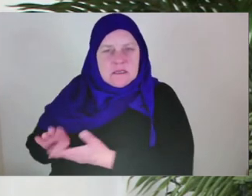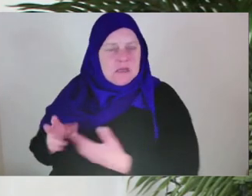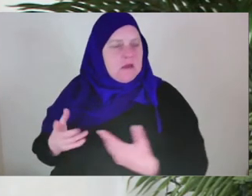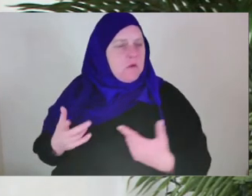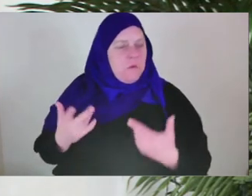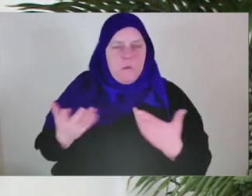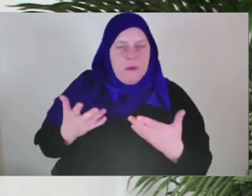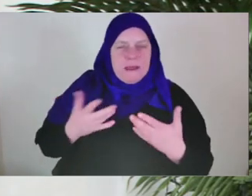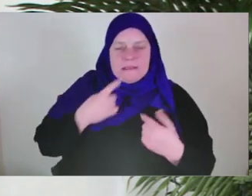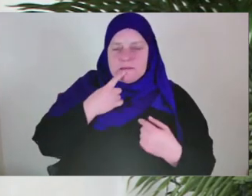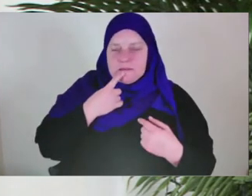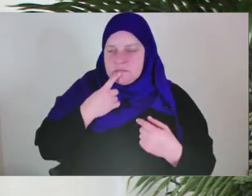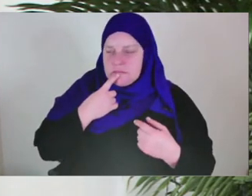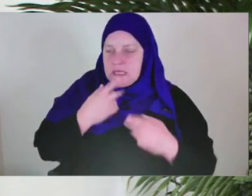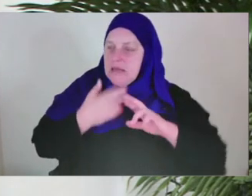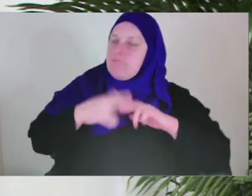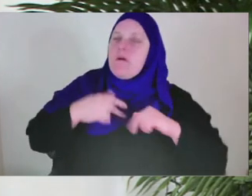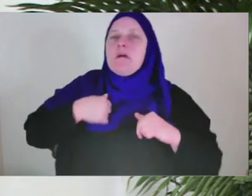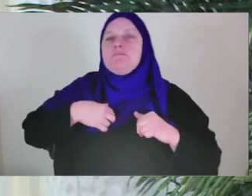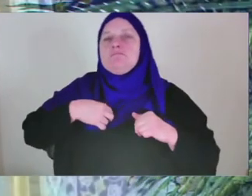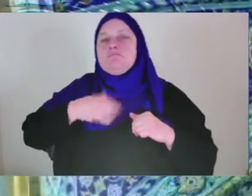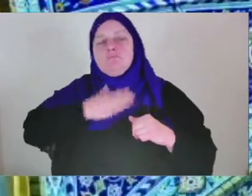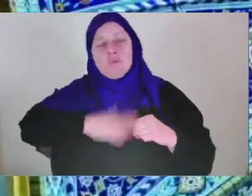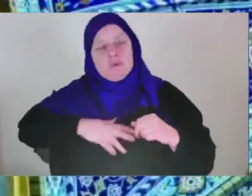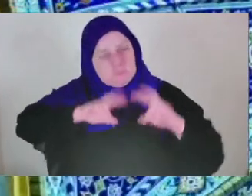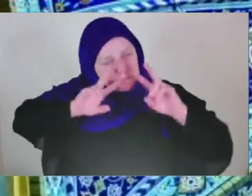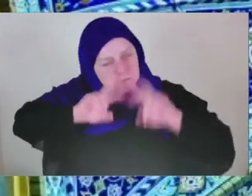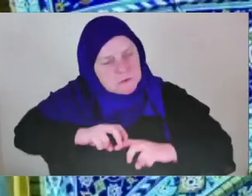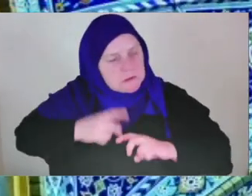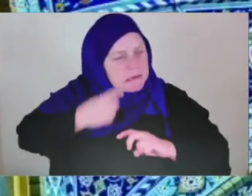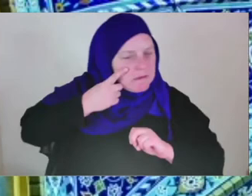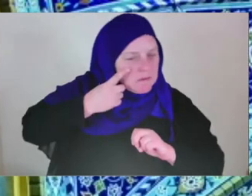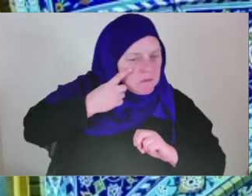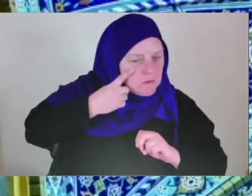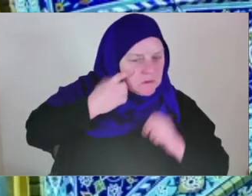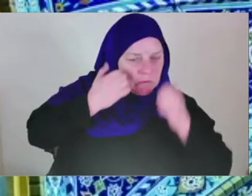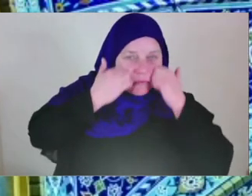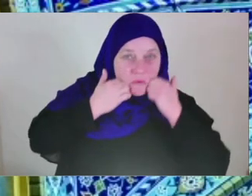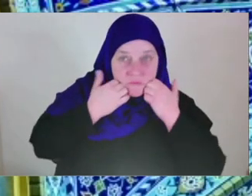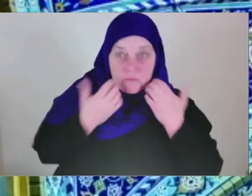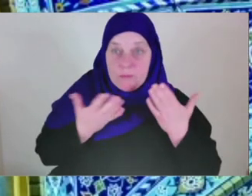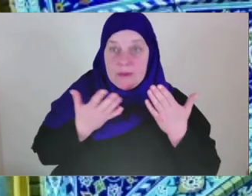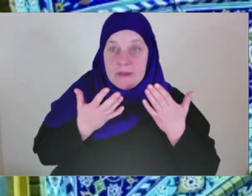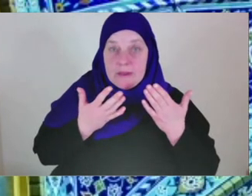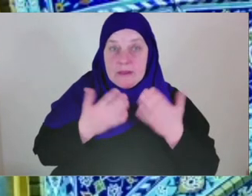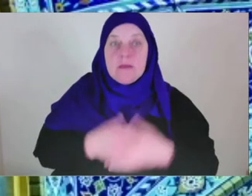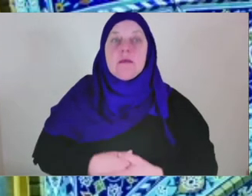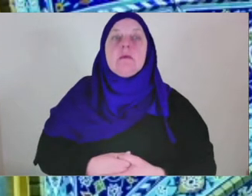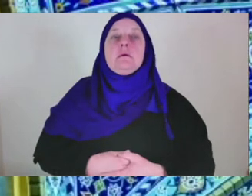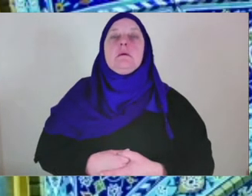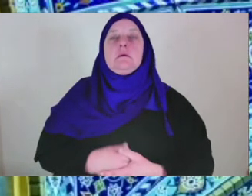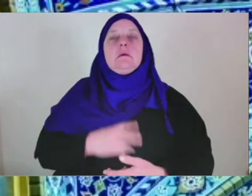If I wanted to look up a reference, where would I be looking? As for the khums, both of them